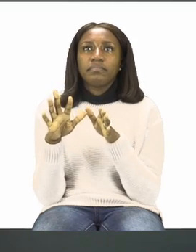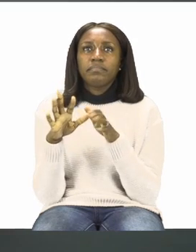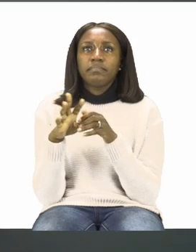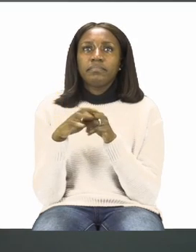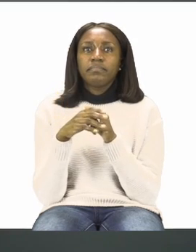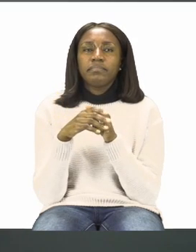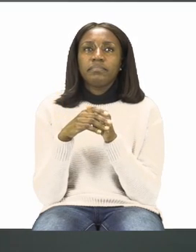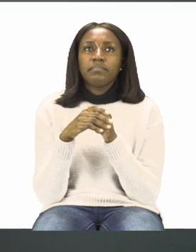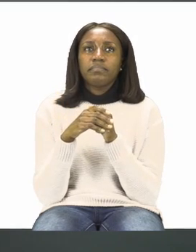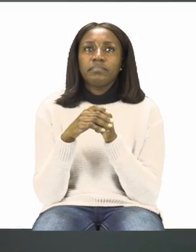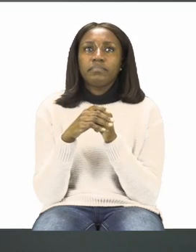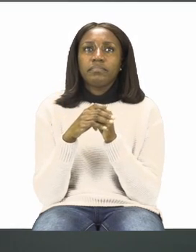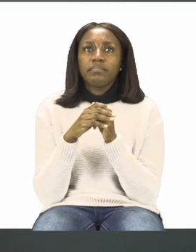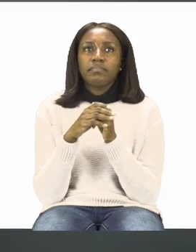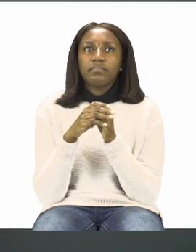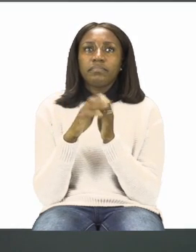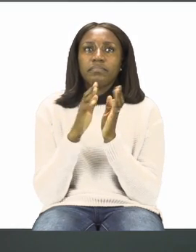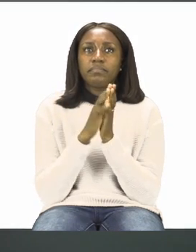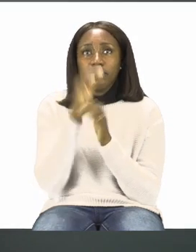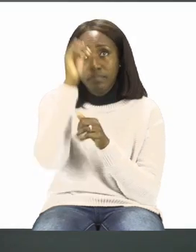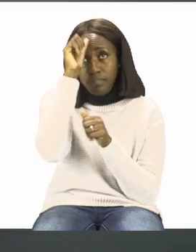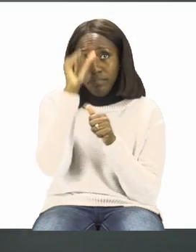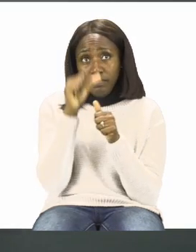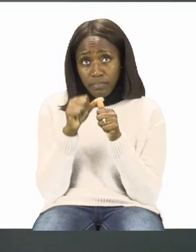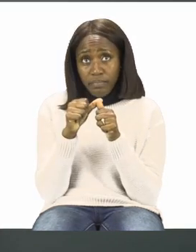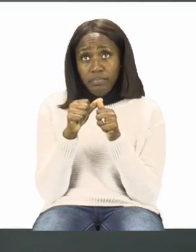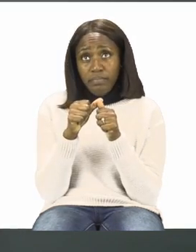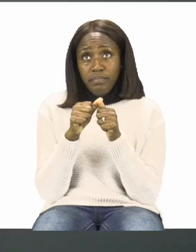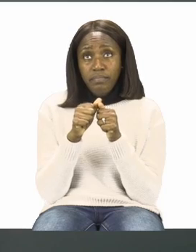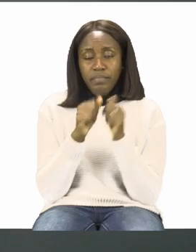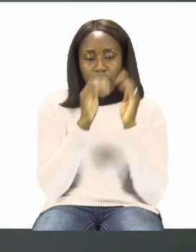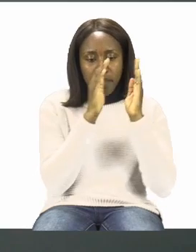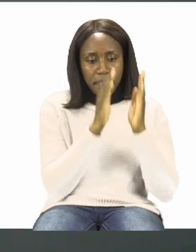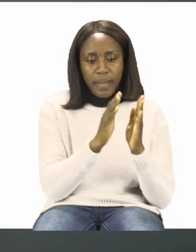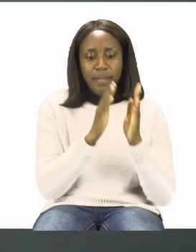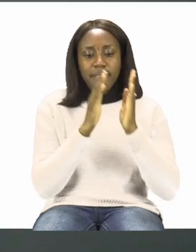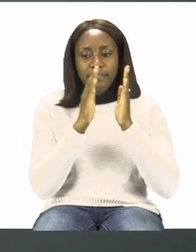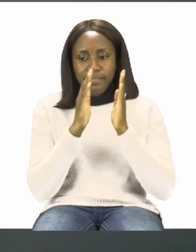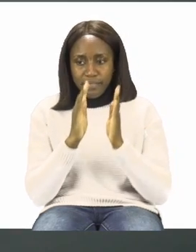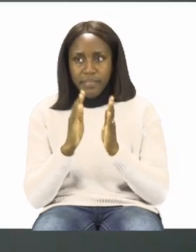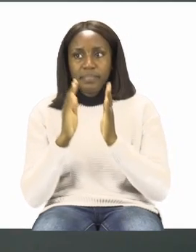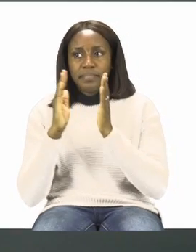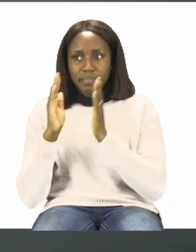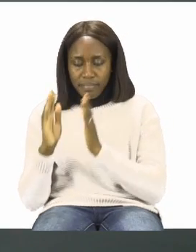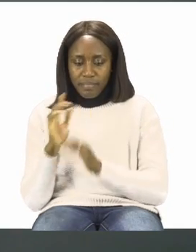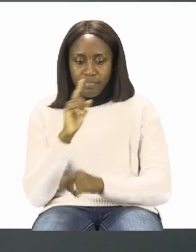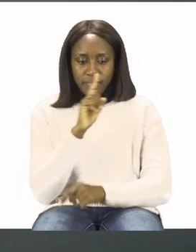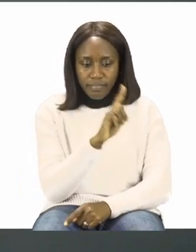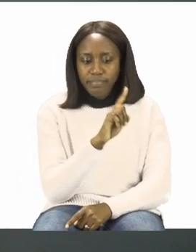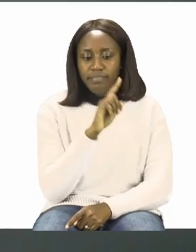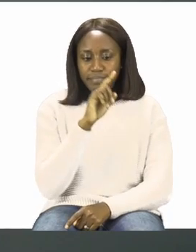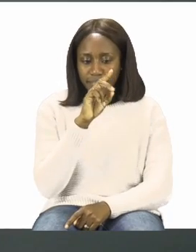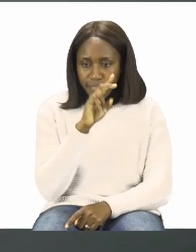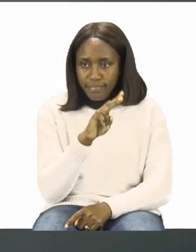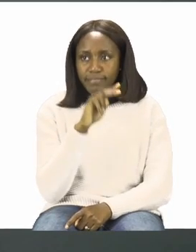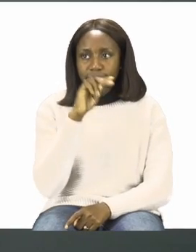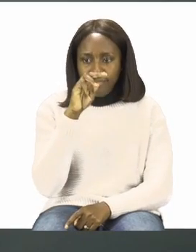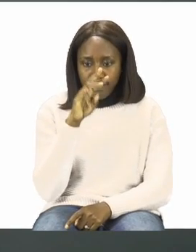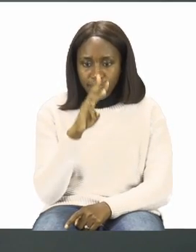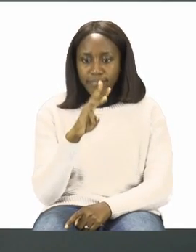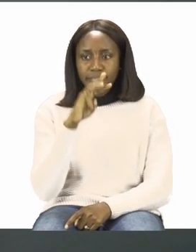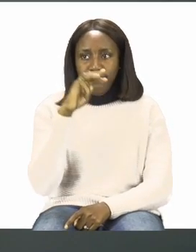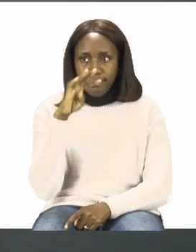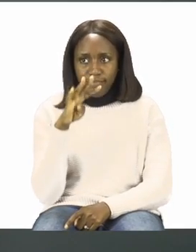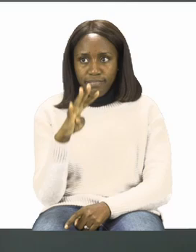I said earlier? Put your pictures in the order that it's supposed to